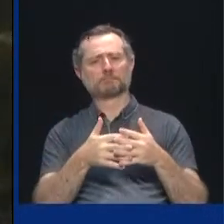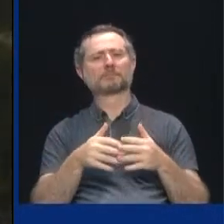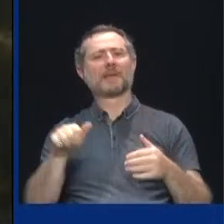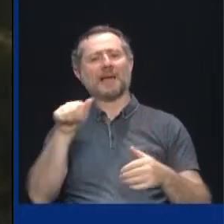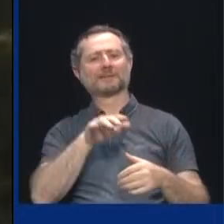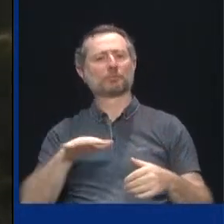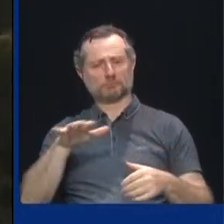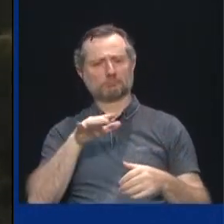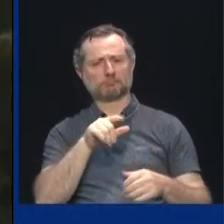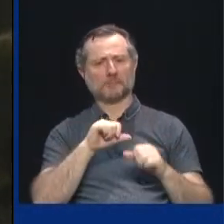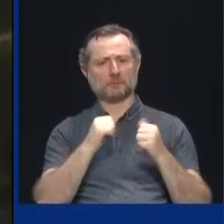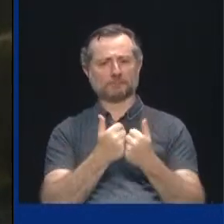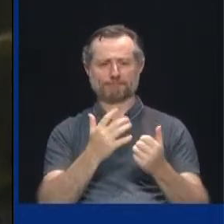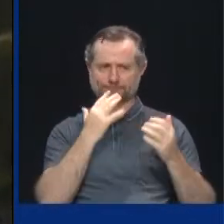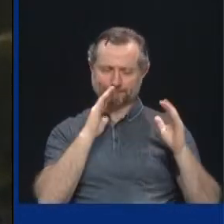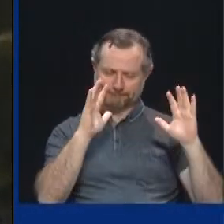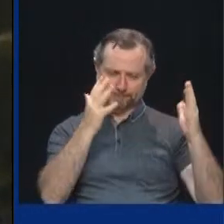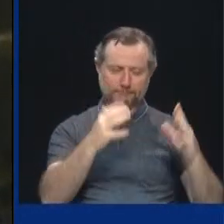much.